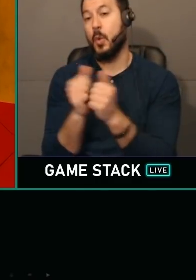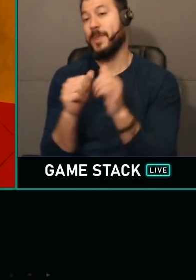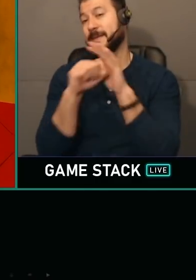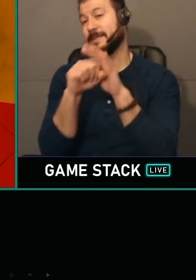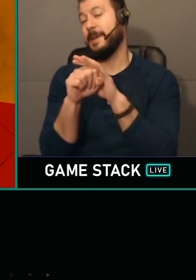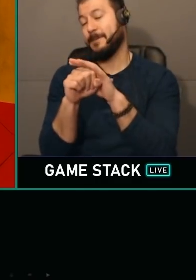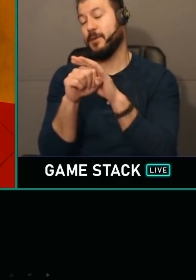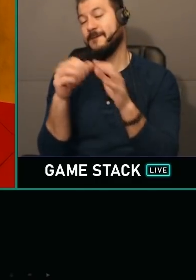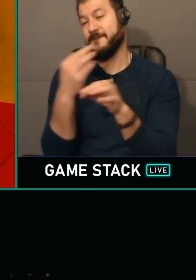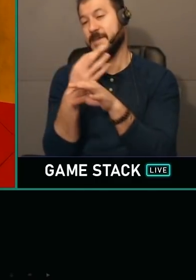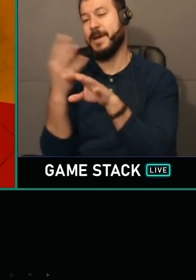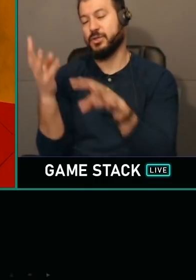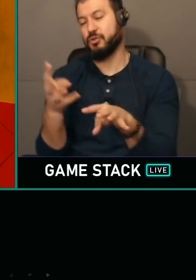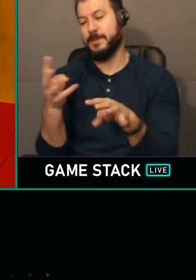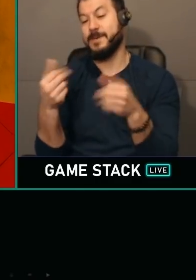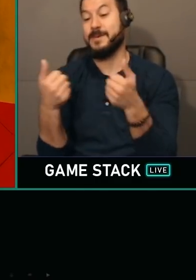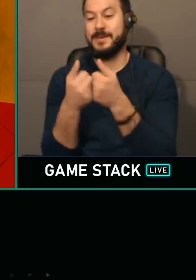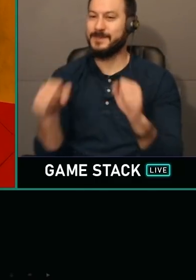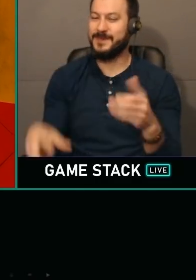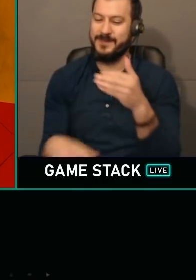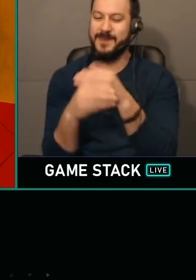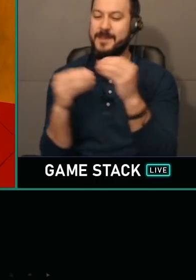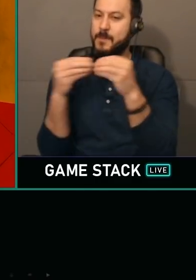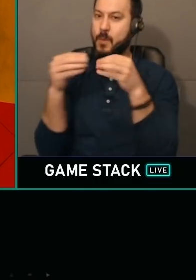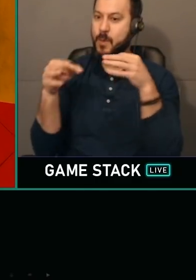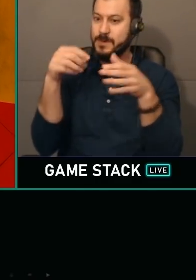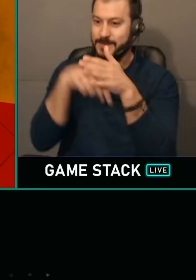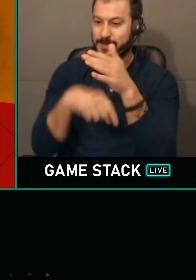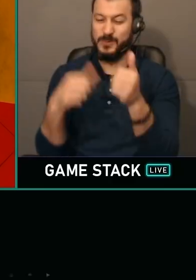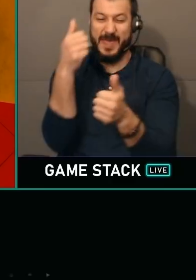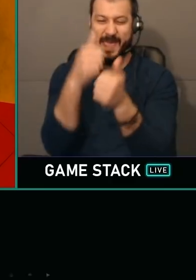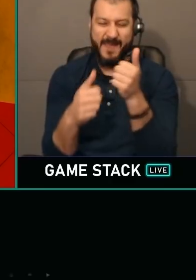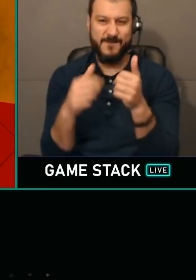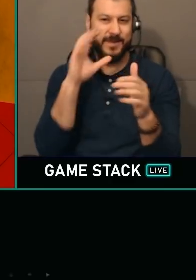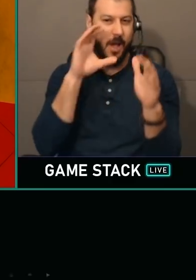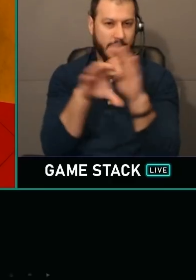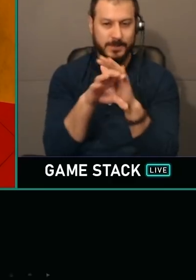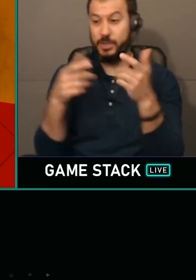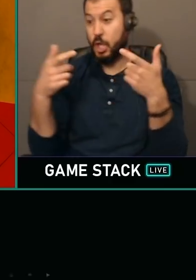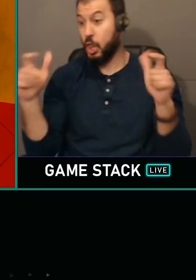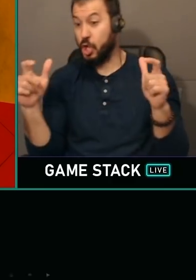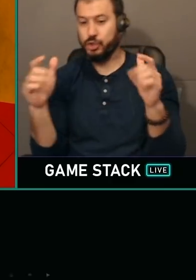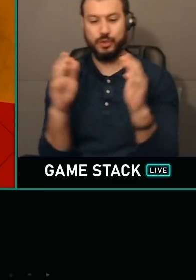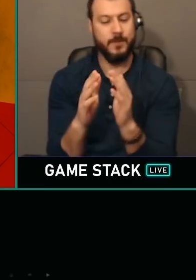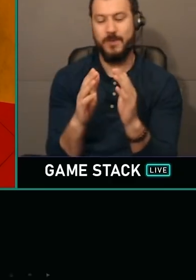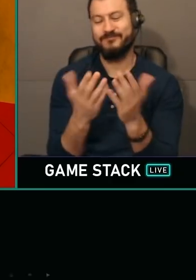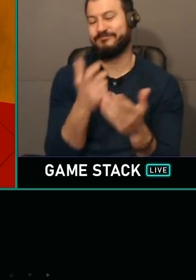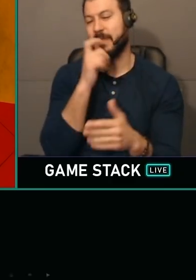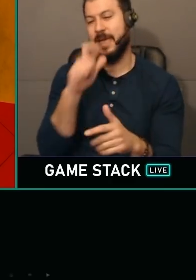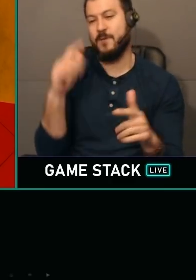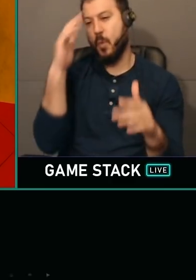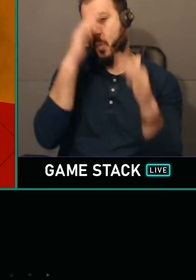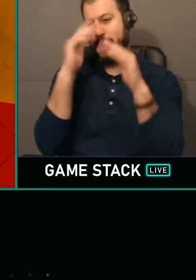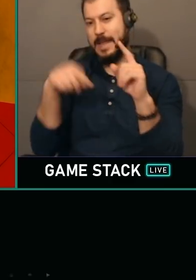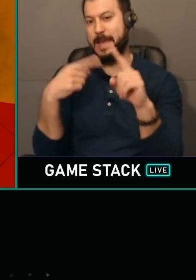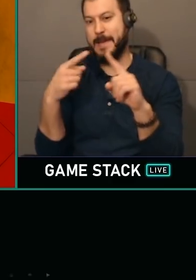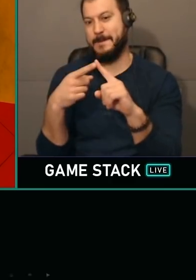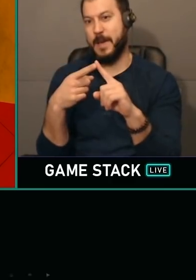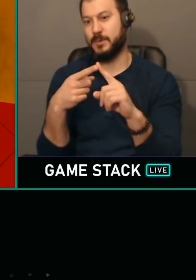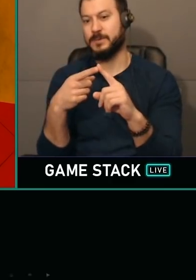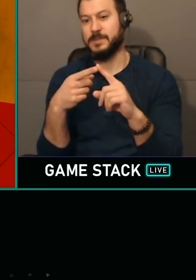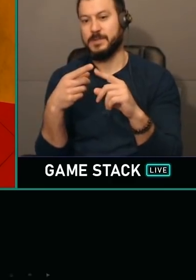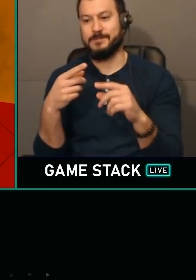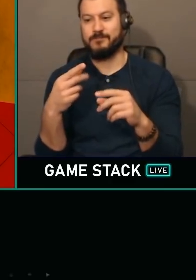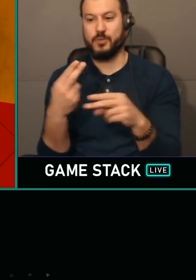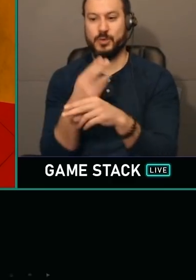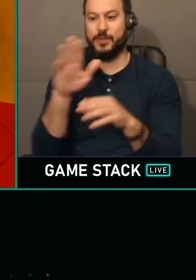streaming, games can add more detail to every object, large and small, and not have to worry about compromising their entire